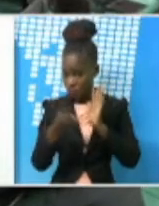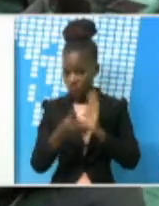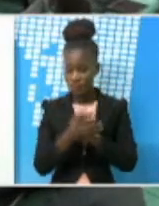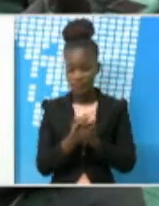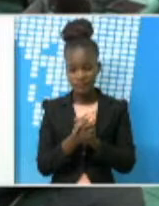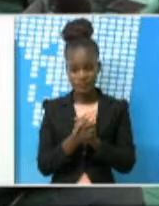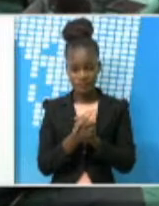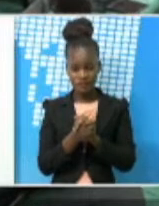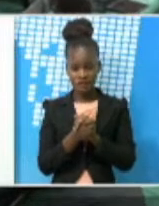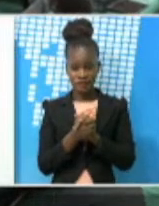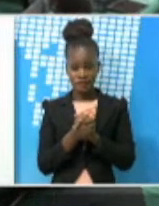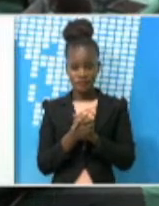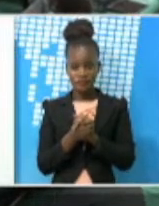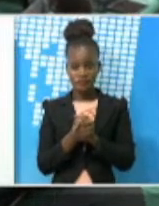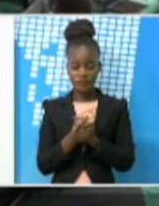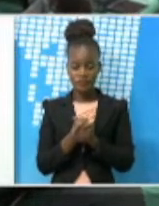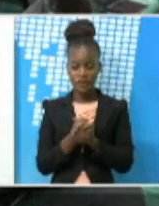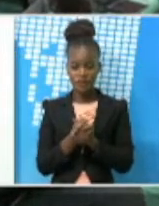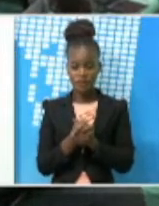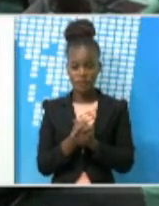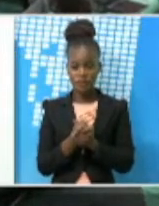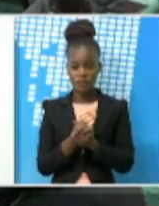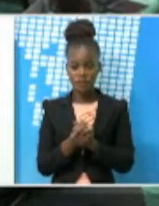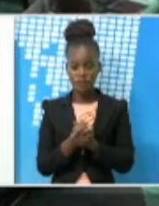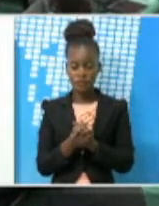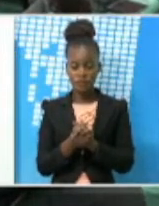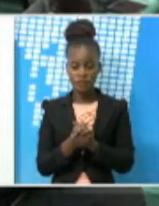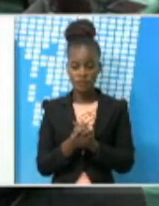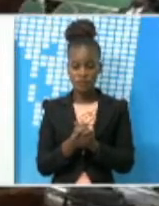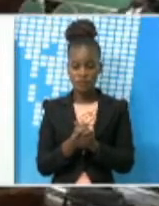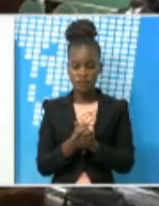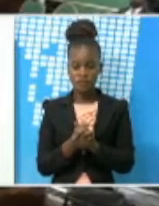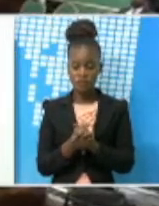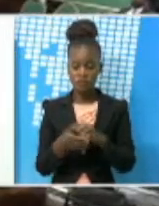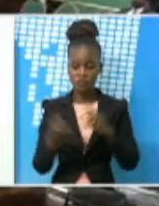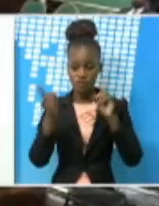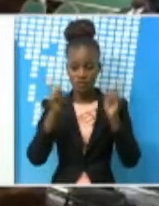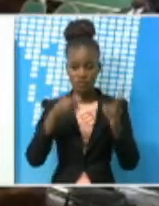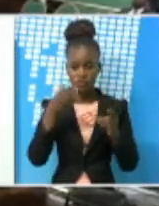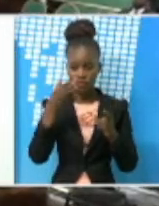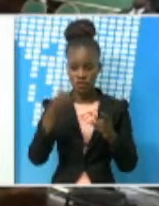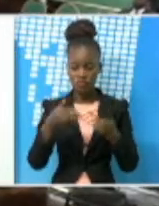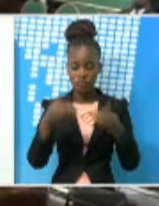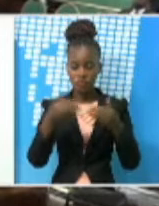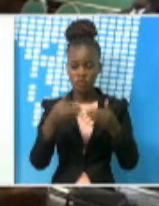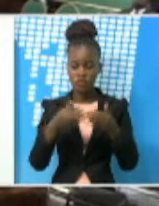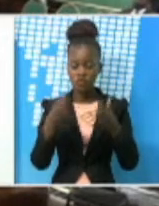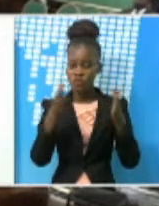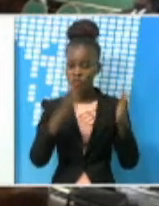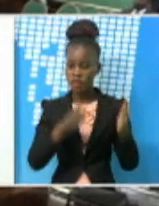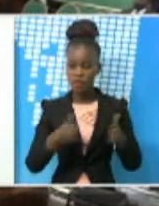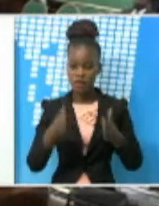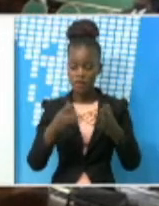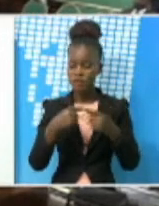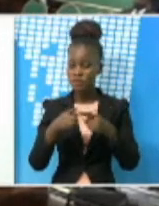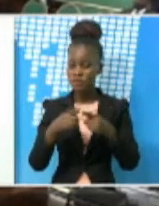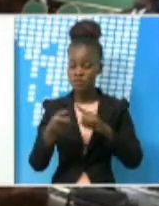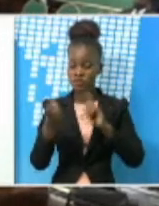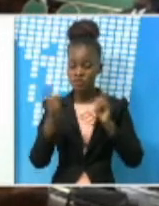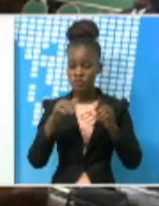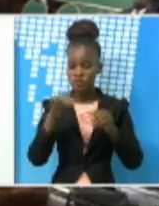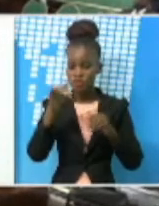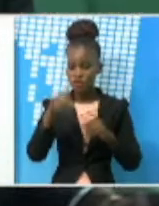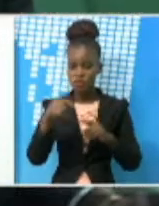Opposition could reach out to me, and I would arrange meetings. Right Honorable Thomas Taiwa suspended plenary proceedings on different occasions due to failure